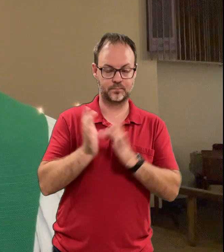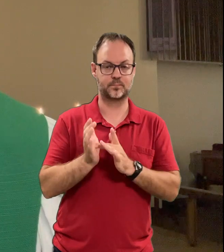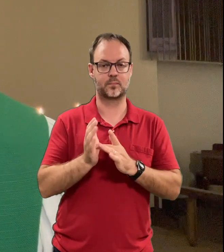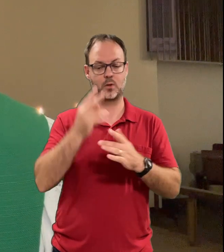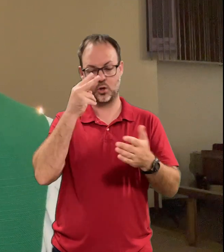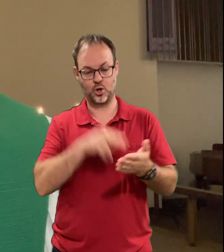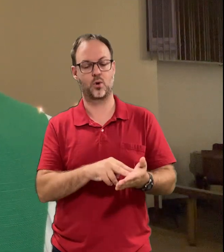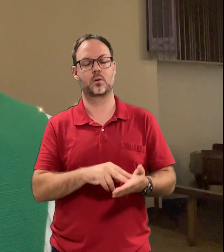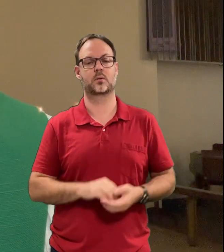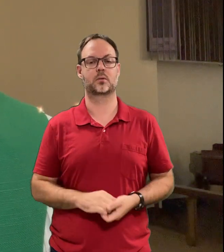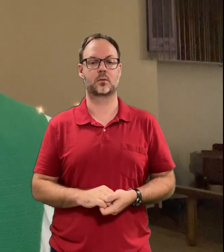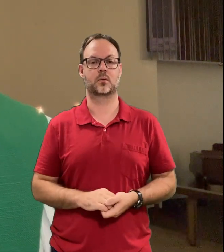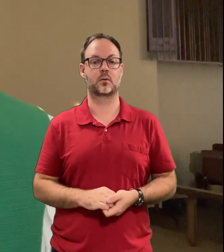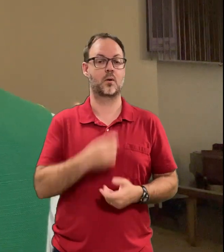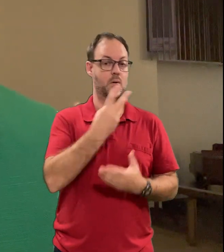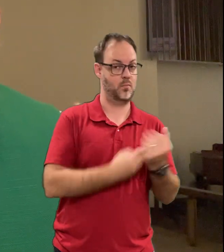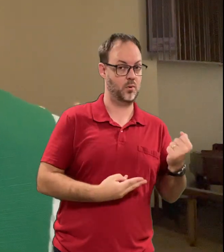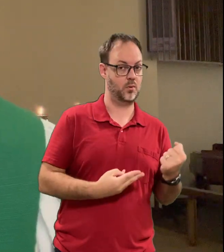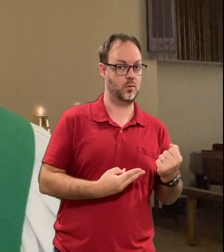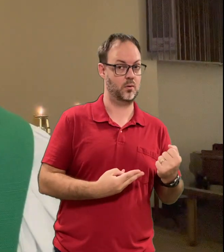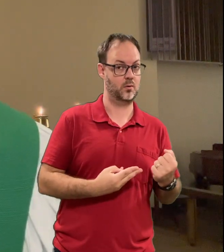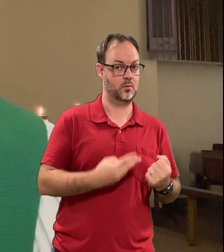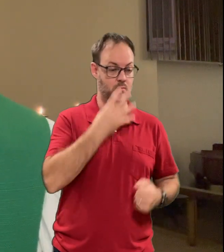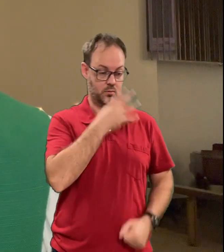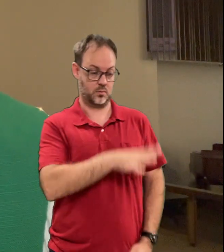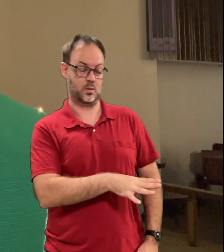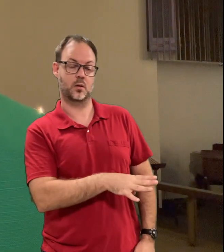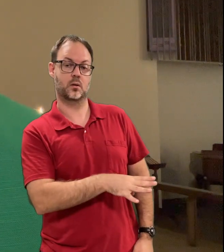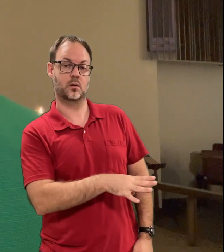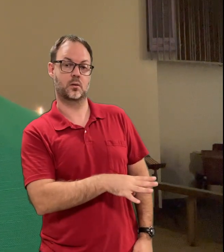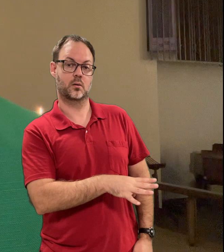Jesus noticed both